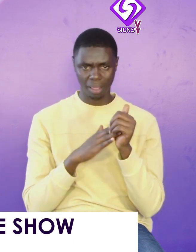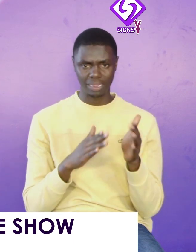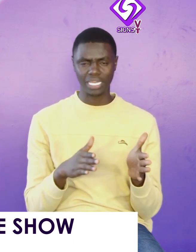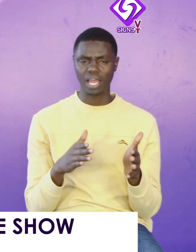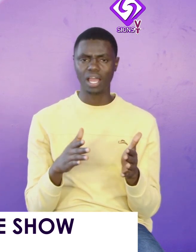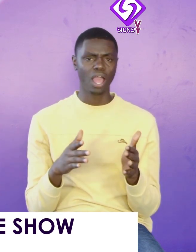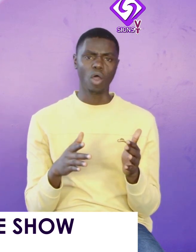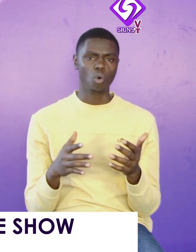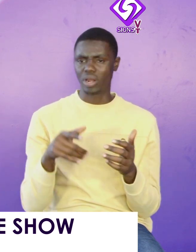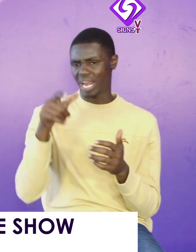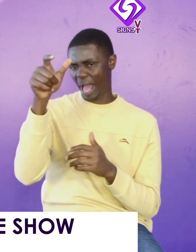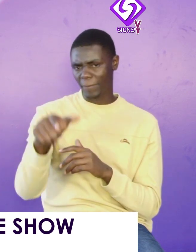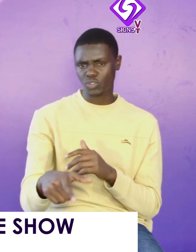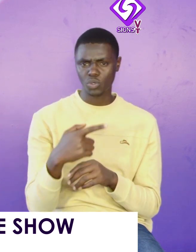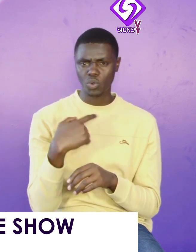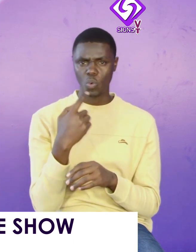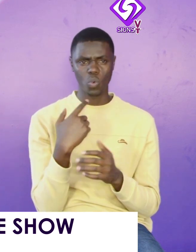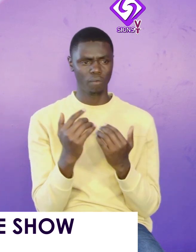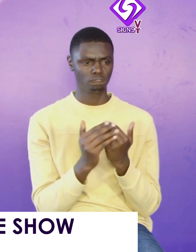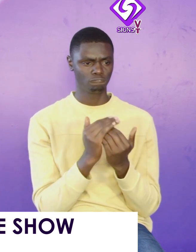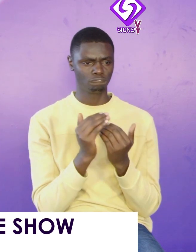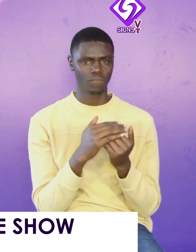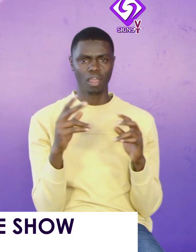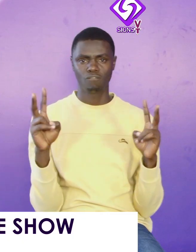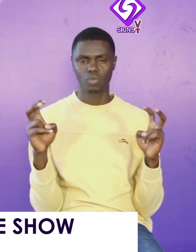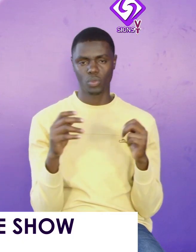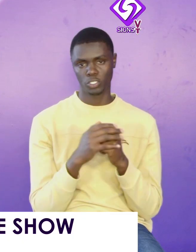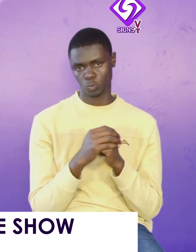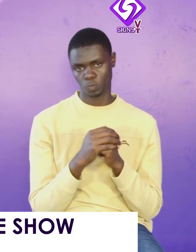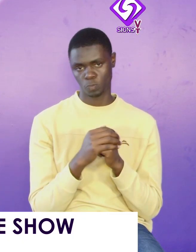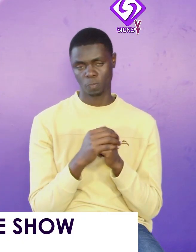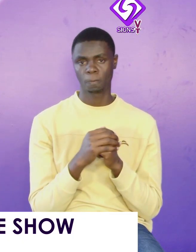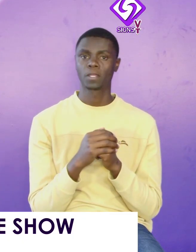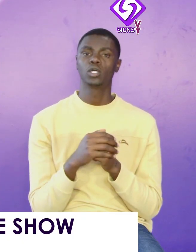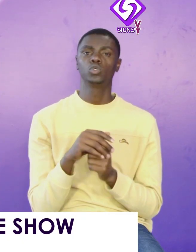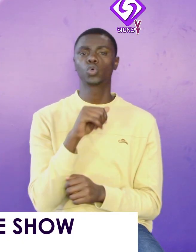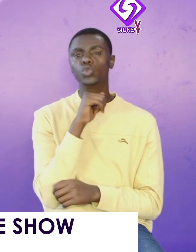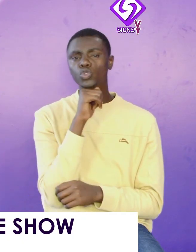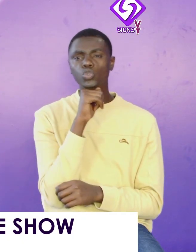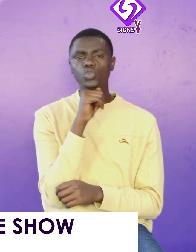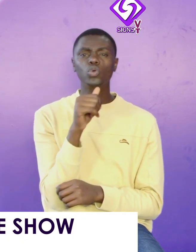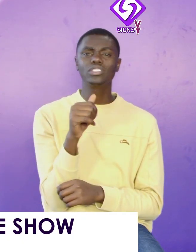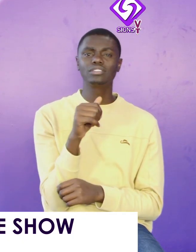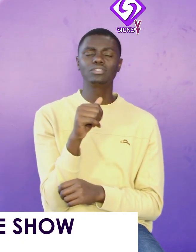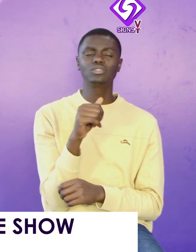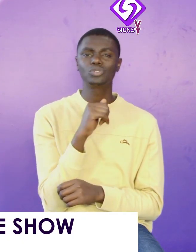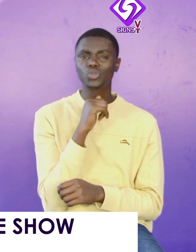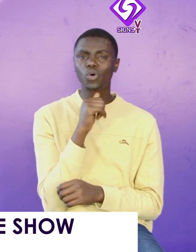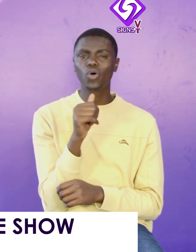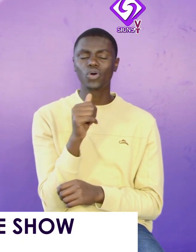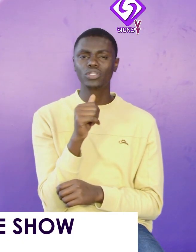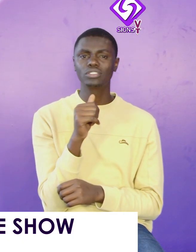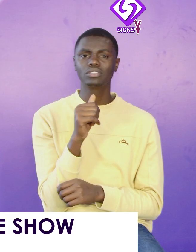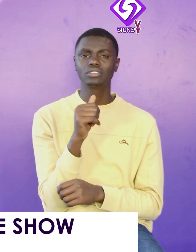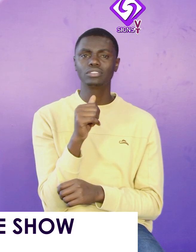that looks at your issues. Let me bring it to you today. Do not just be in the eyes of people